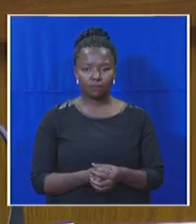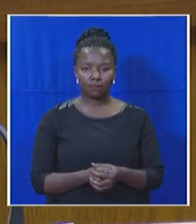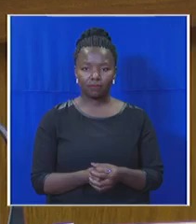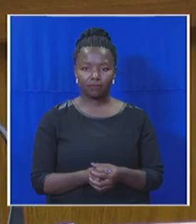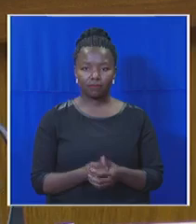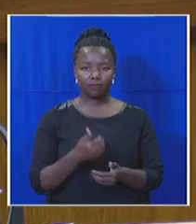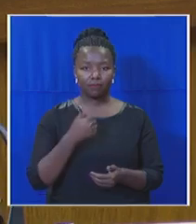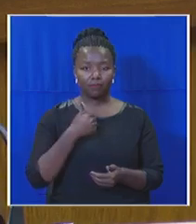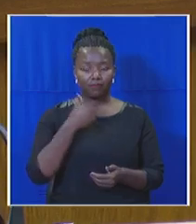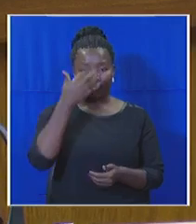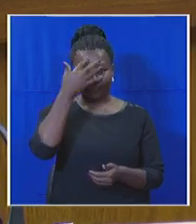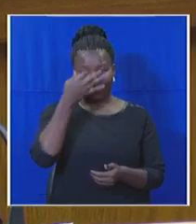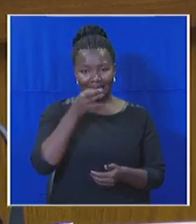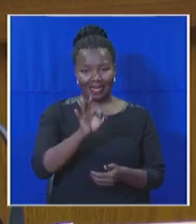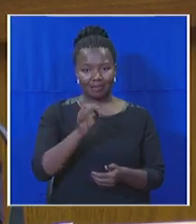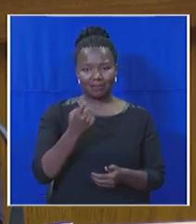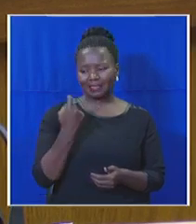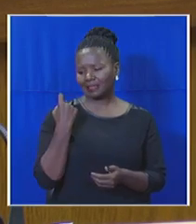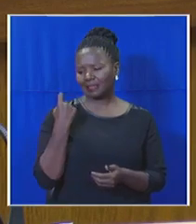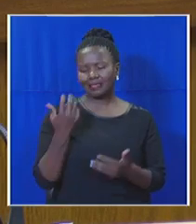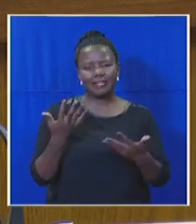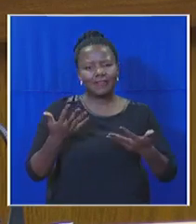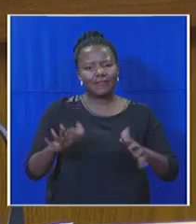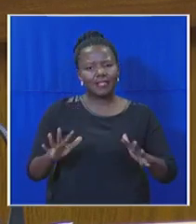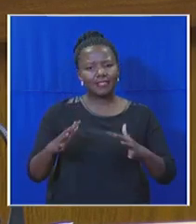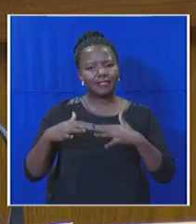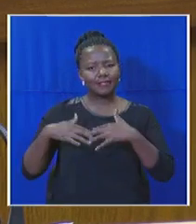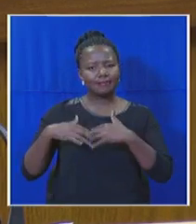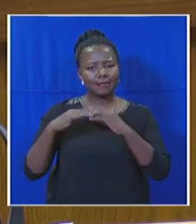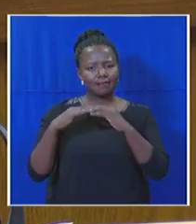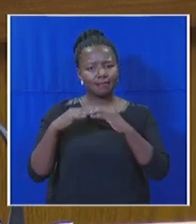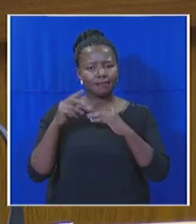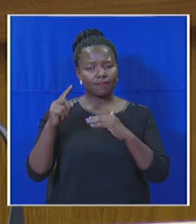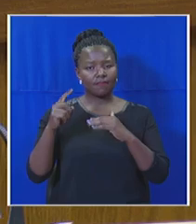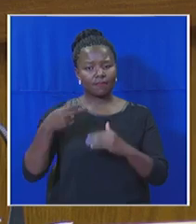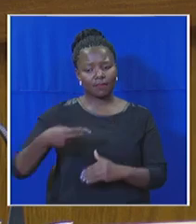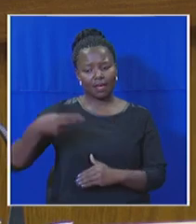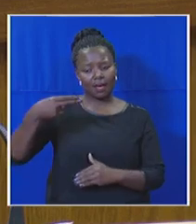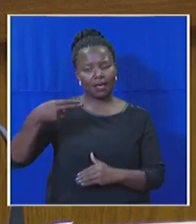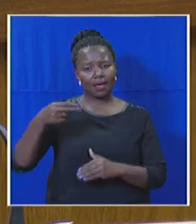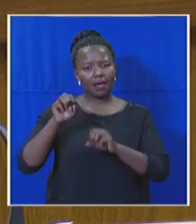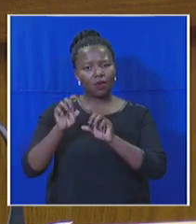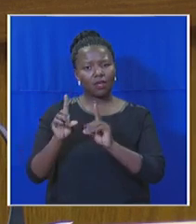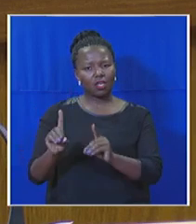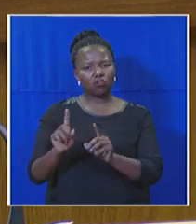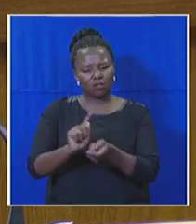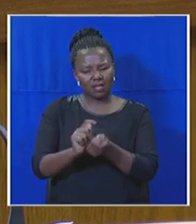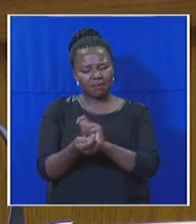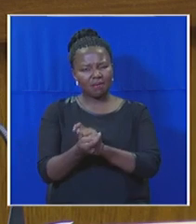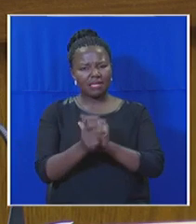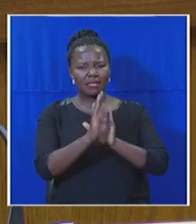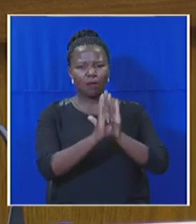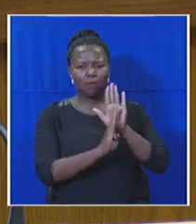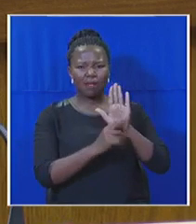Government recently introduced a higher education amendment bill in Parliament,